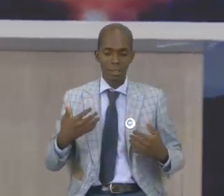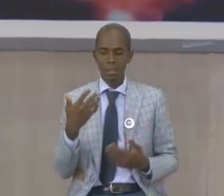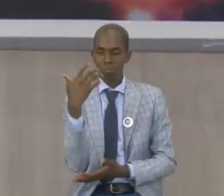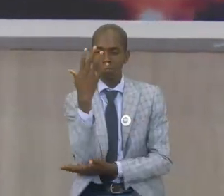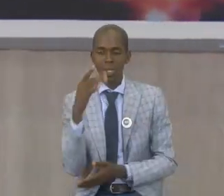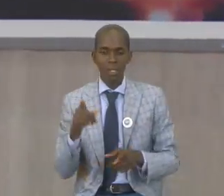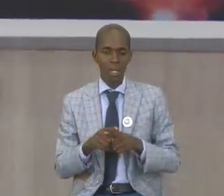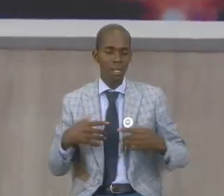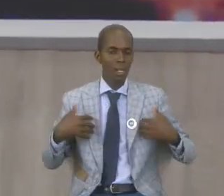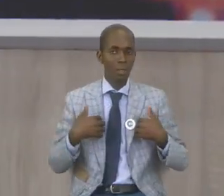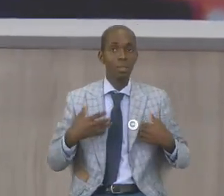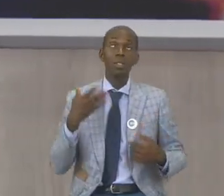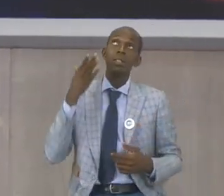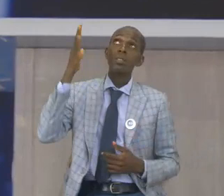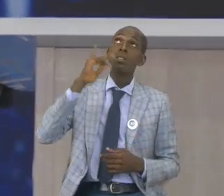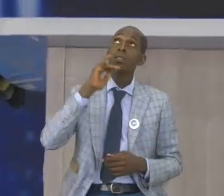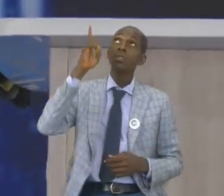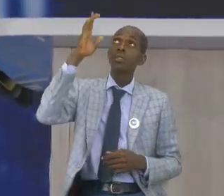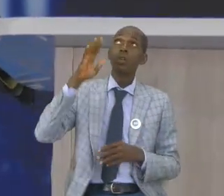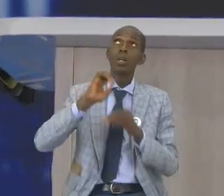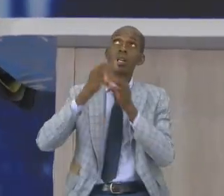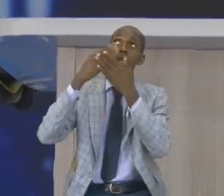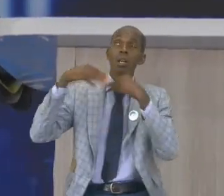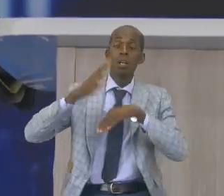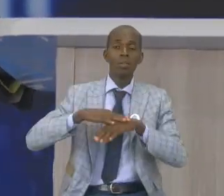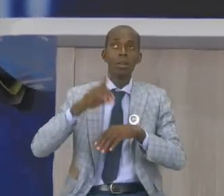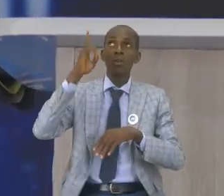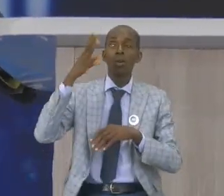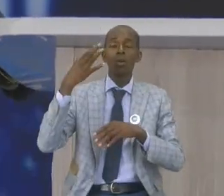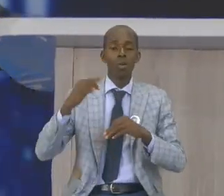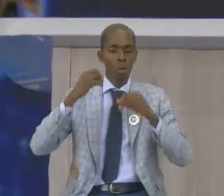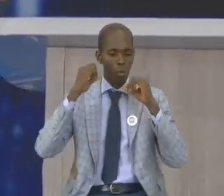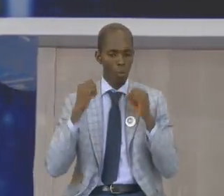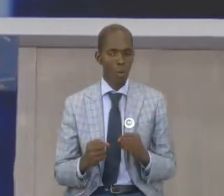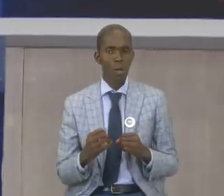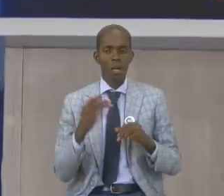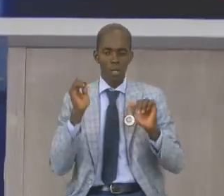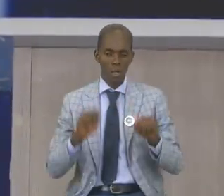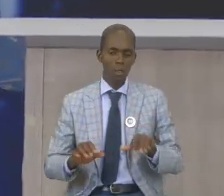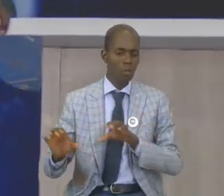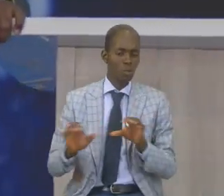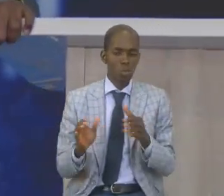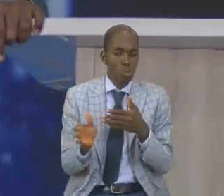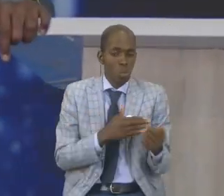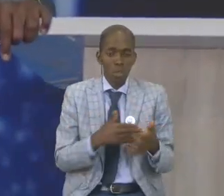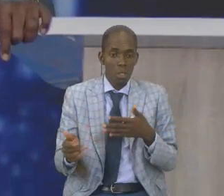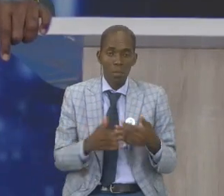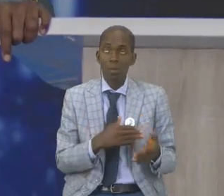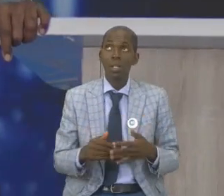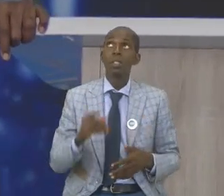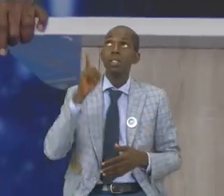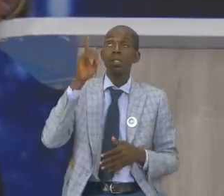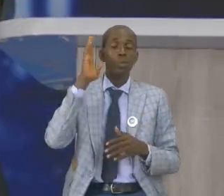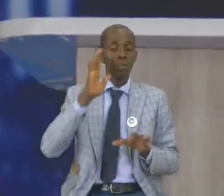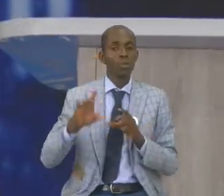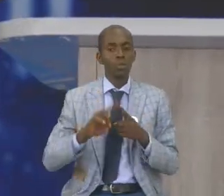heaven, and it's a God of power, and it's a God that can do whatever he will do to bring the proud